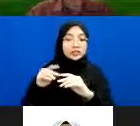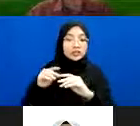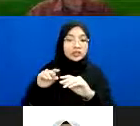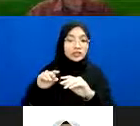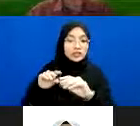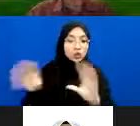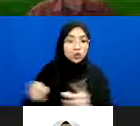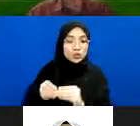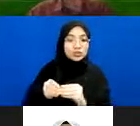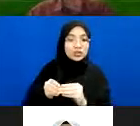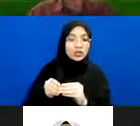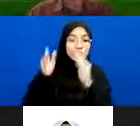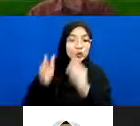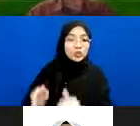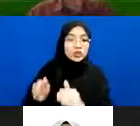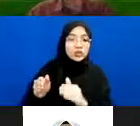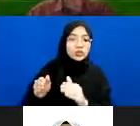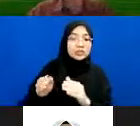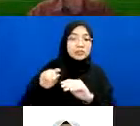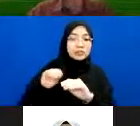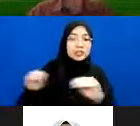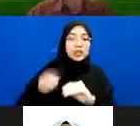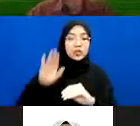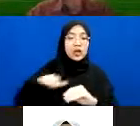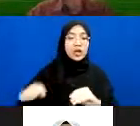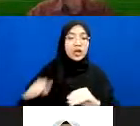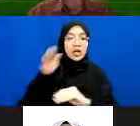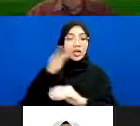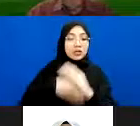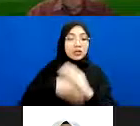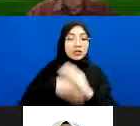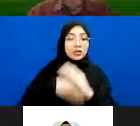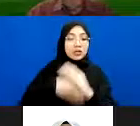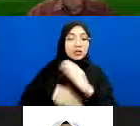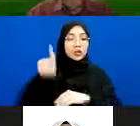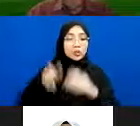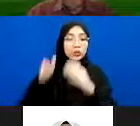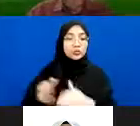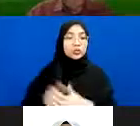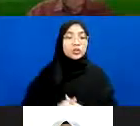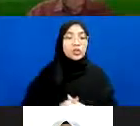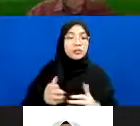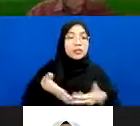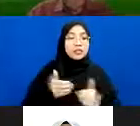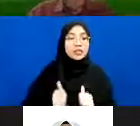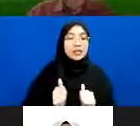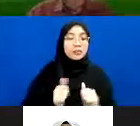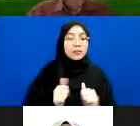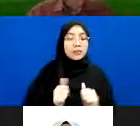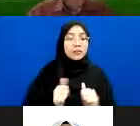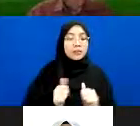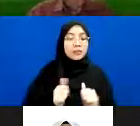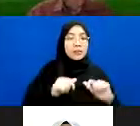special educational needs students. Readiness to accept special educational needs students in